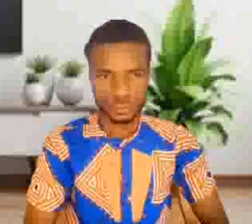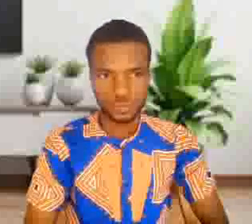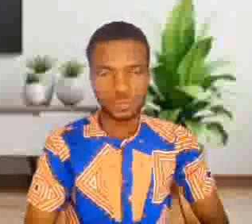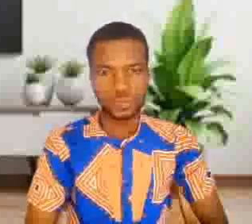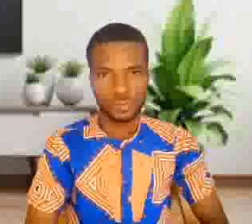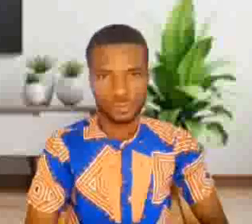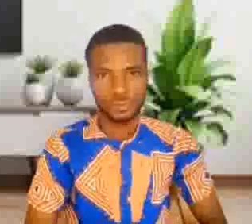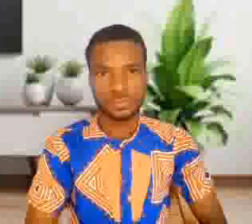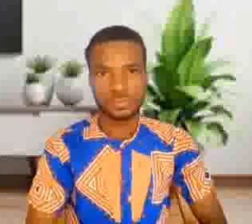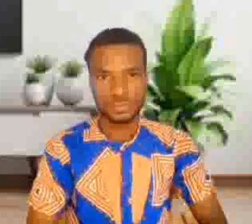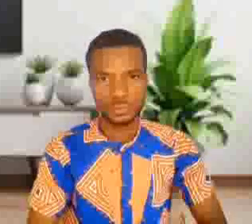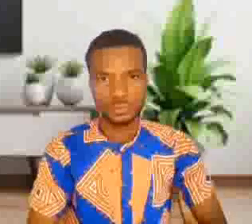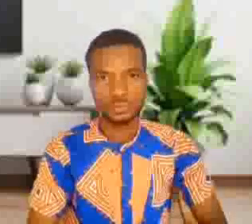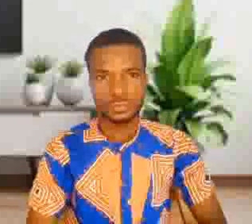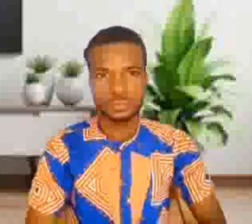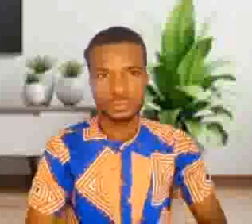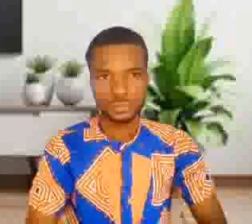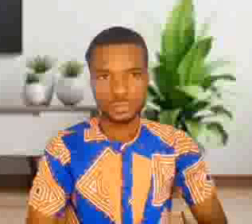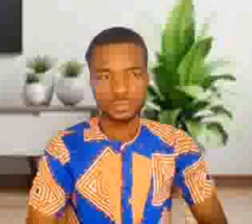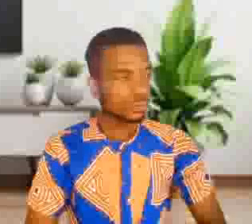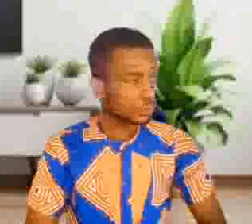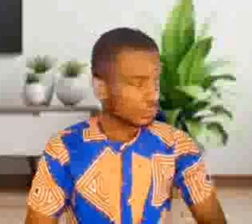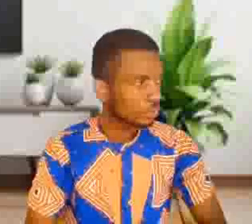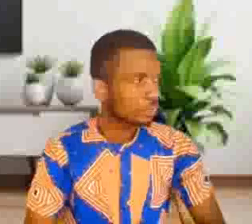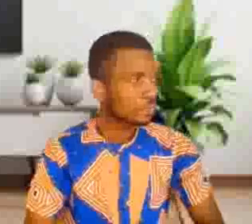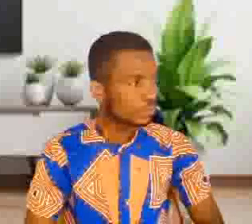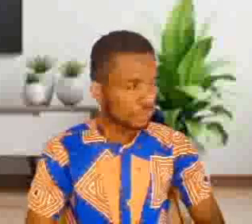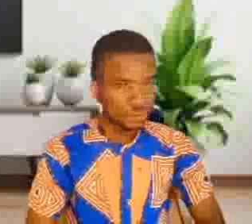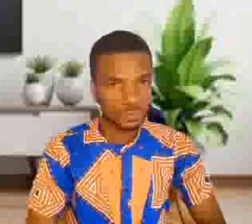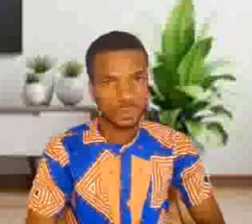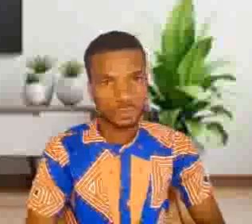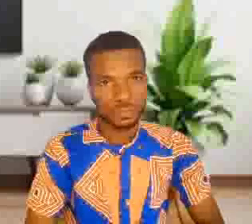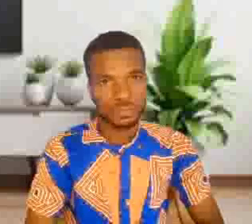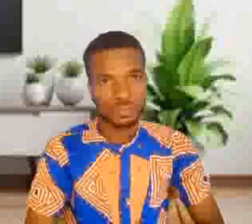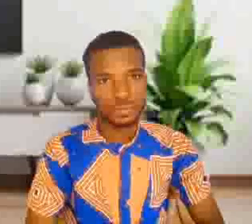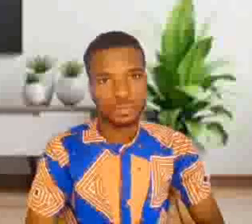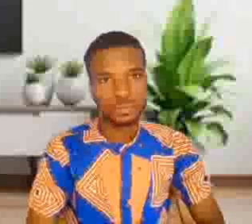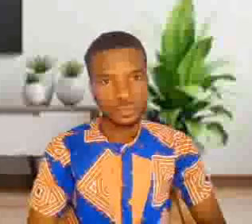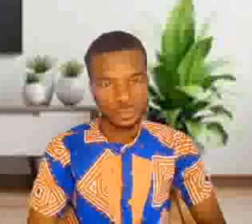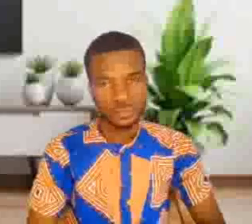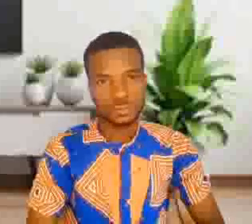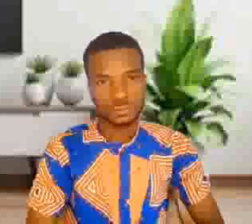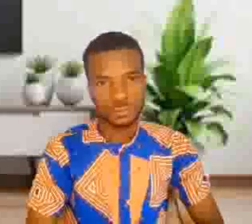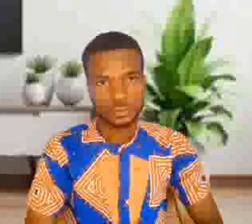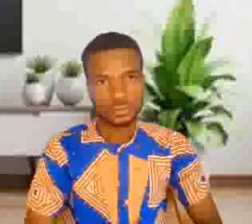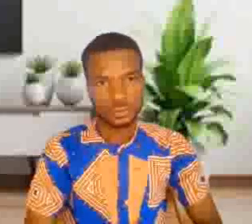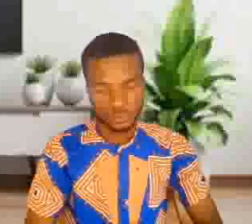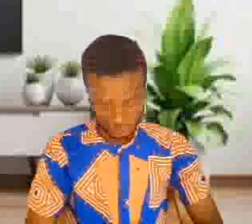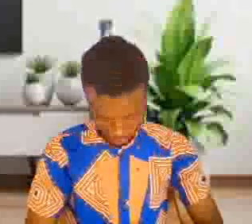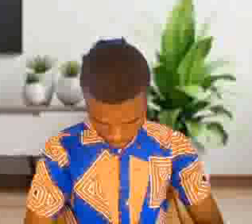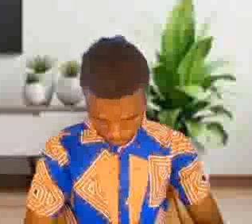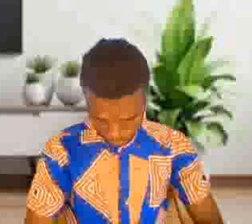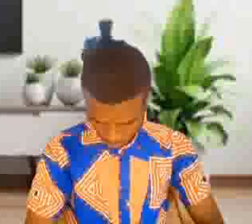for raising this tall platform where Jesus is revealed and Jesus